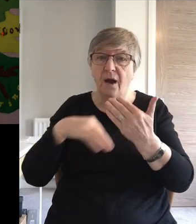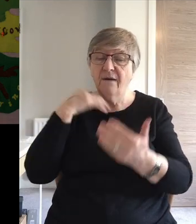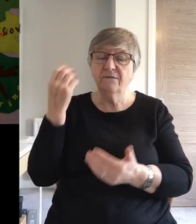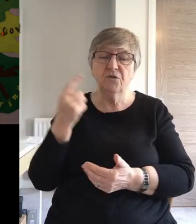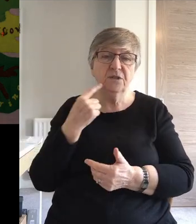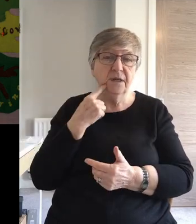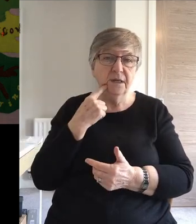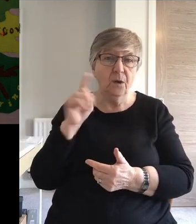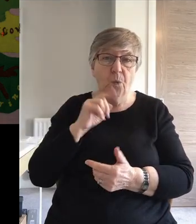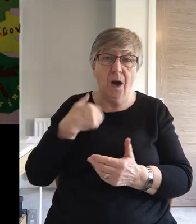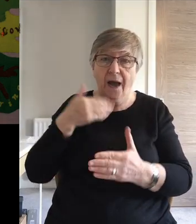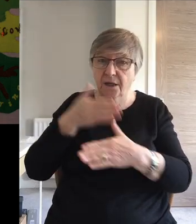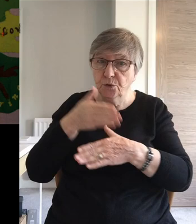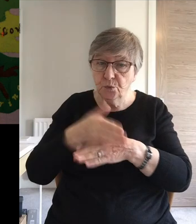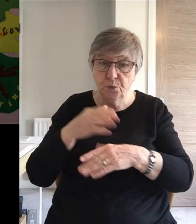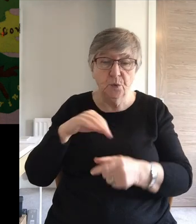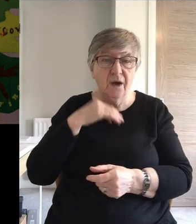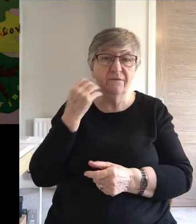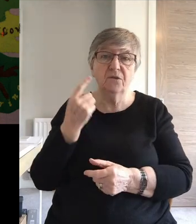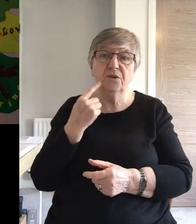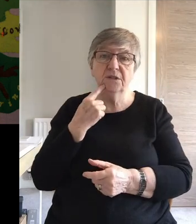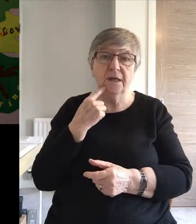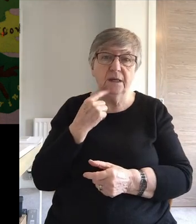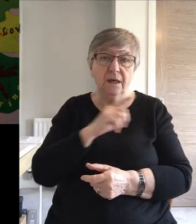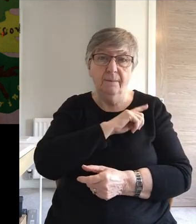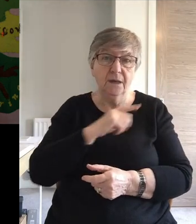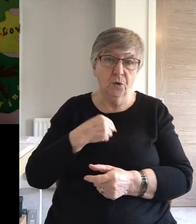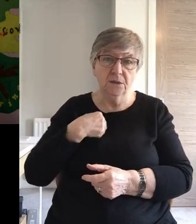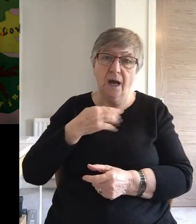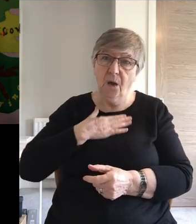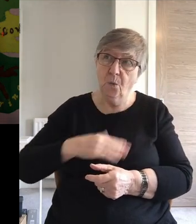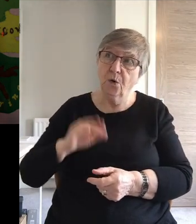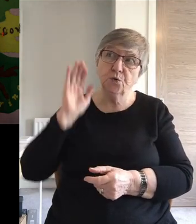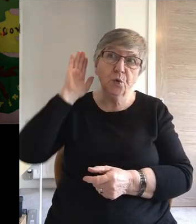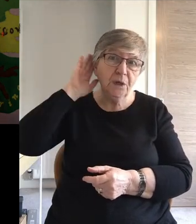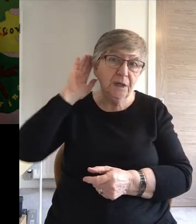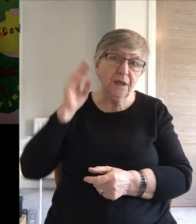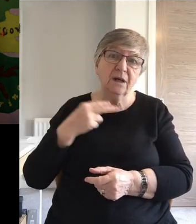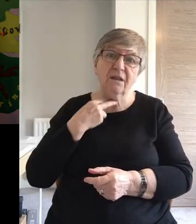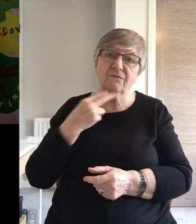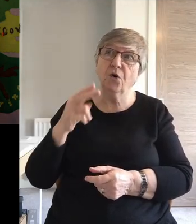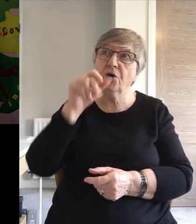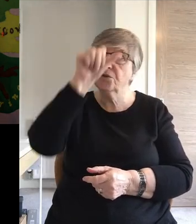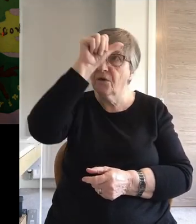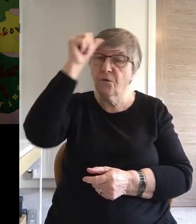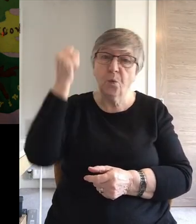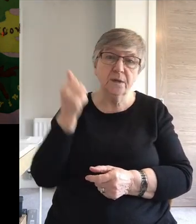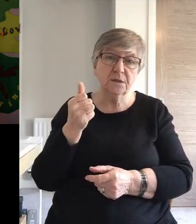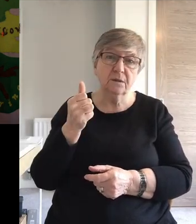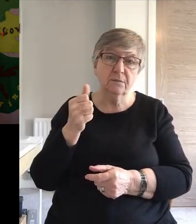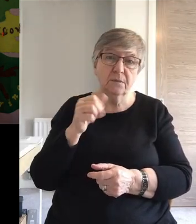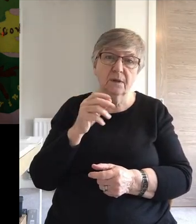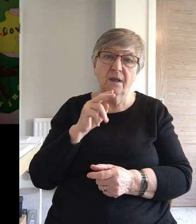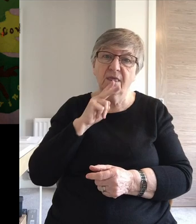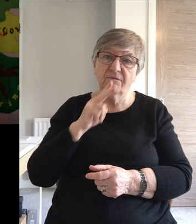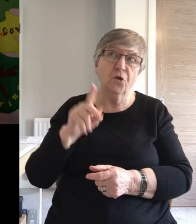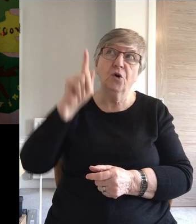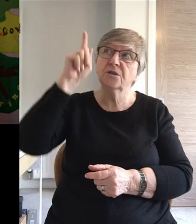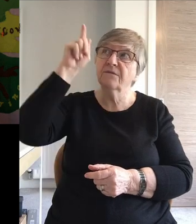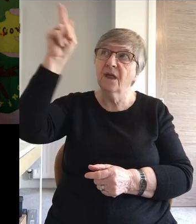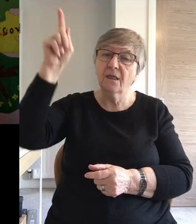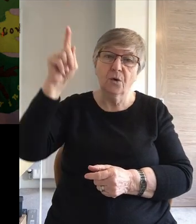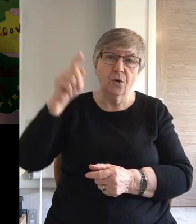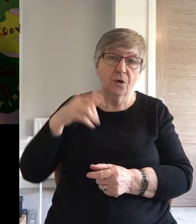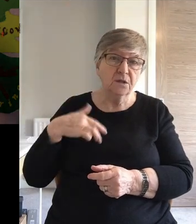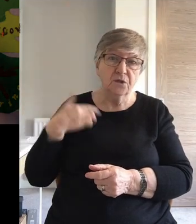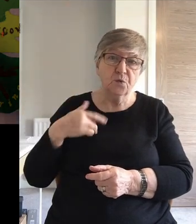day, what I do day by day, is because I'm wanting to hear the voice of wisdom calling out to me and dwell in the presence